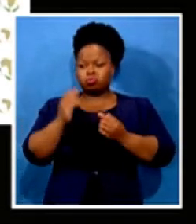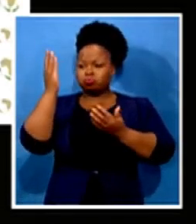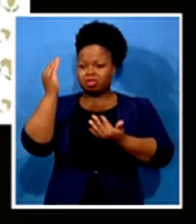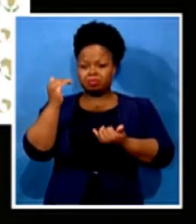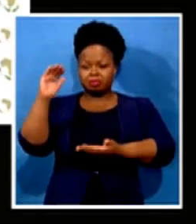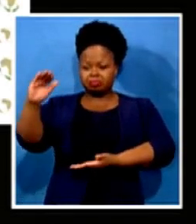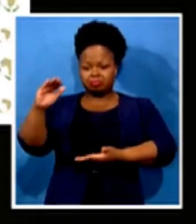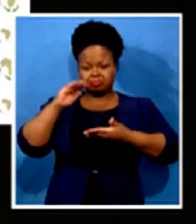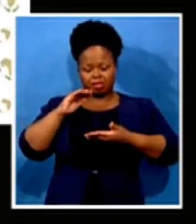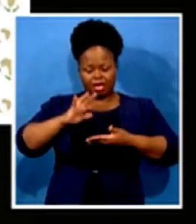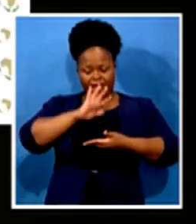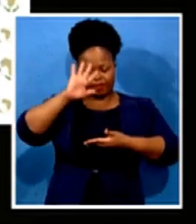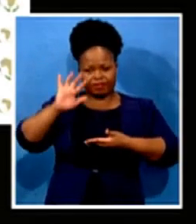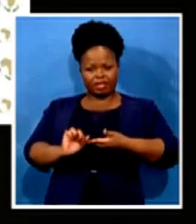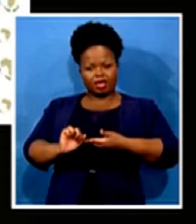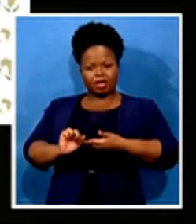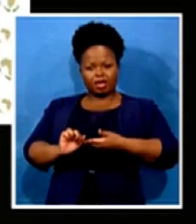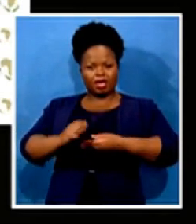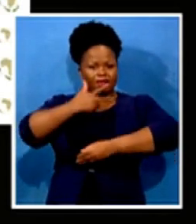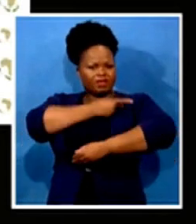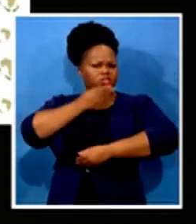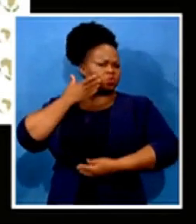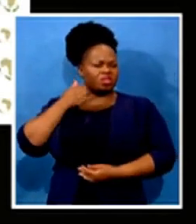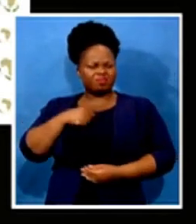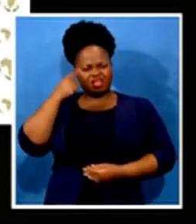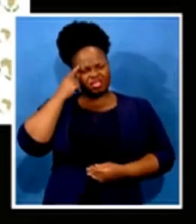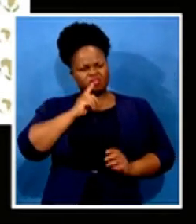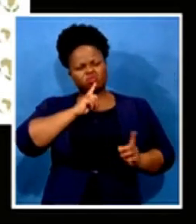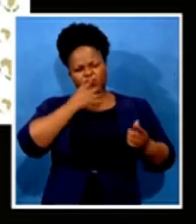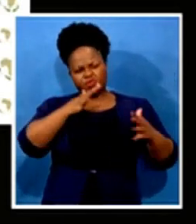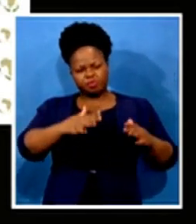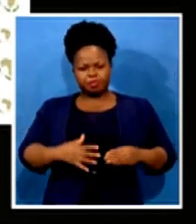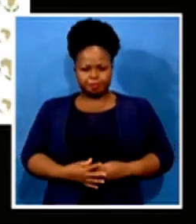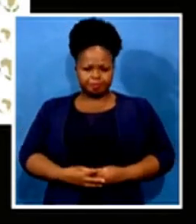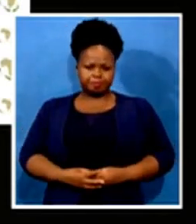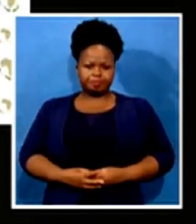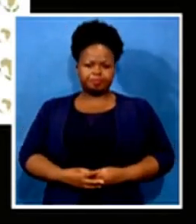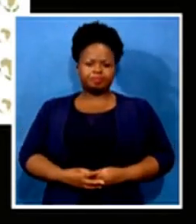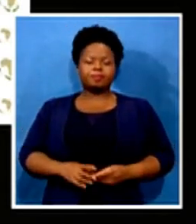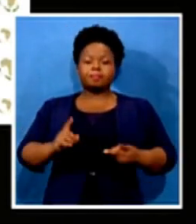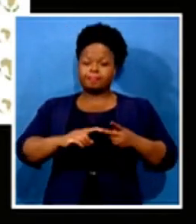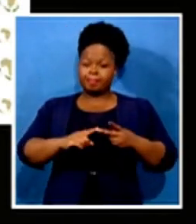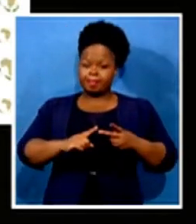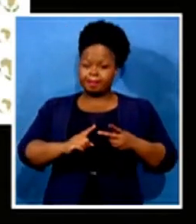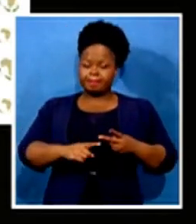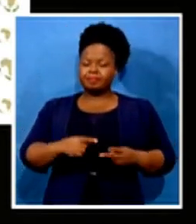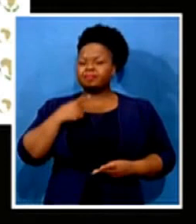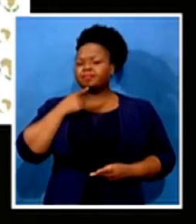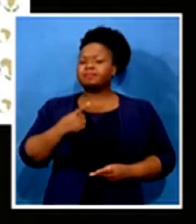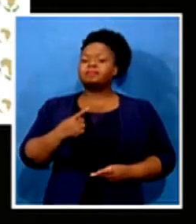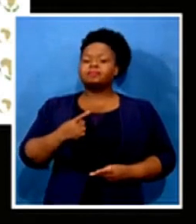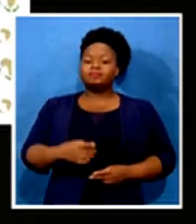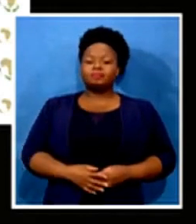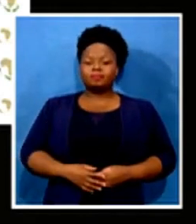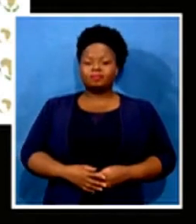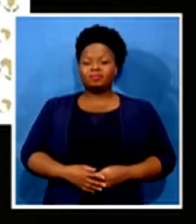think you have already spoken to that issue. But then they go on to say, does this mean that international cooperation has